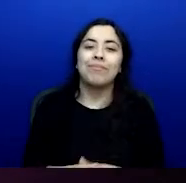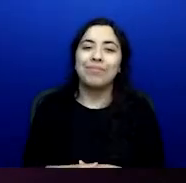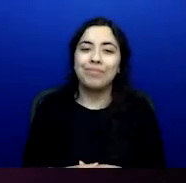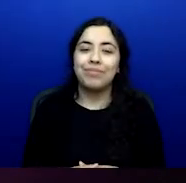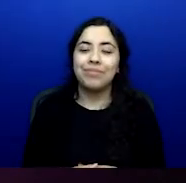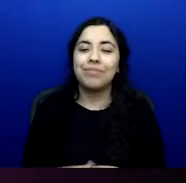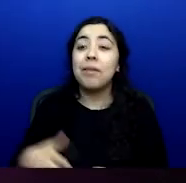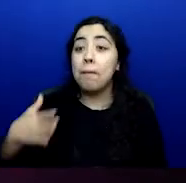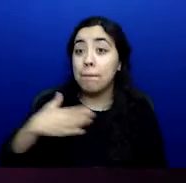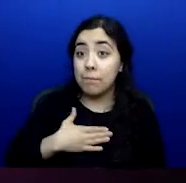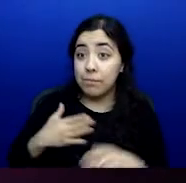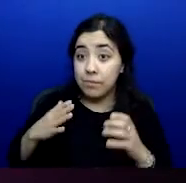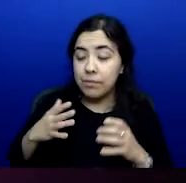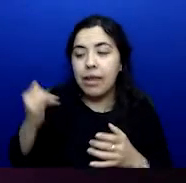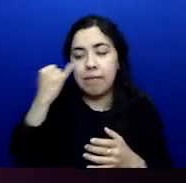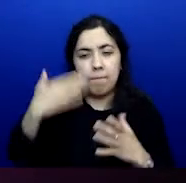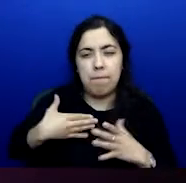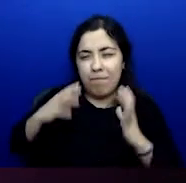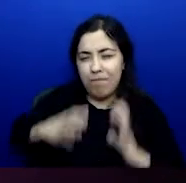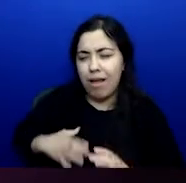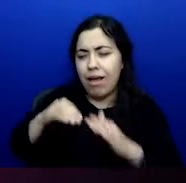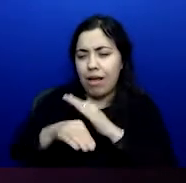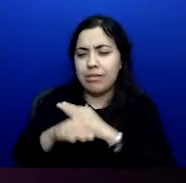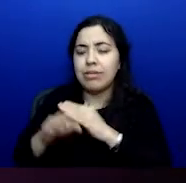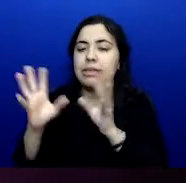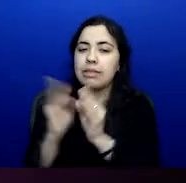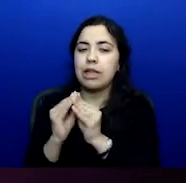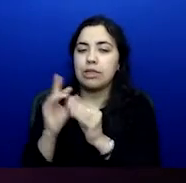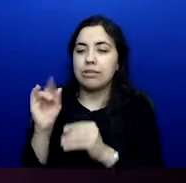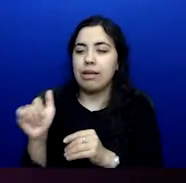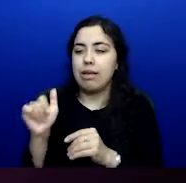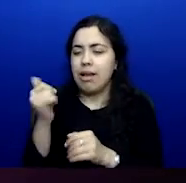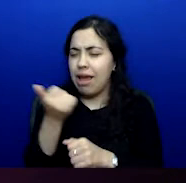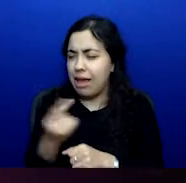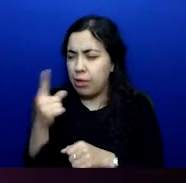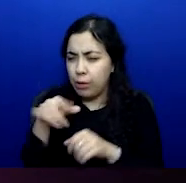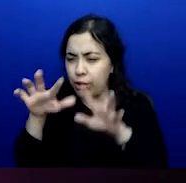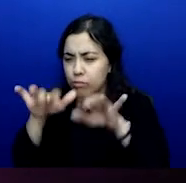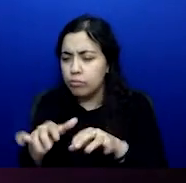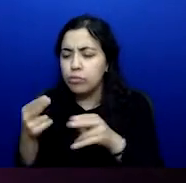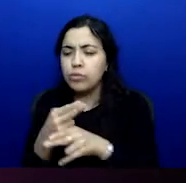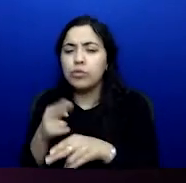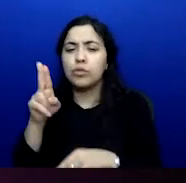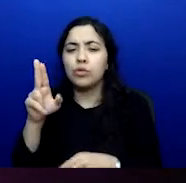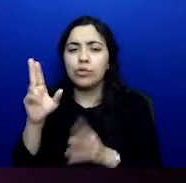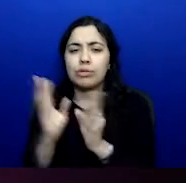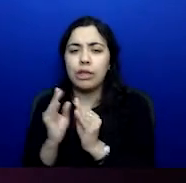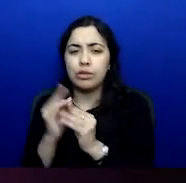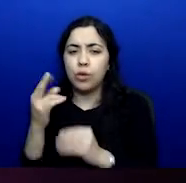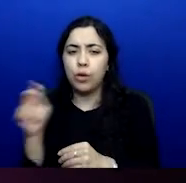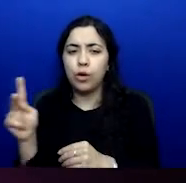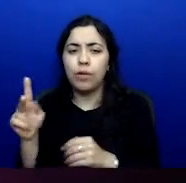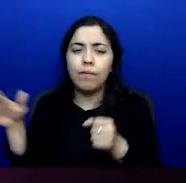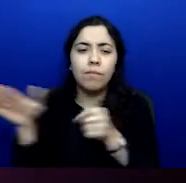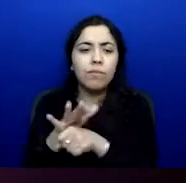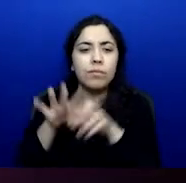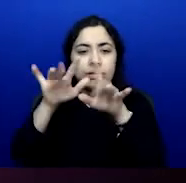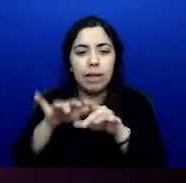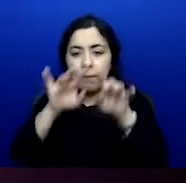On the client, you can access the session data anywhere using the useSession hook, and of course, it's fully type safe.